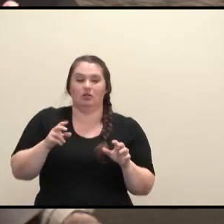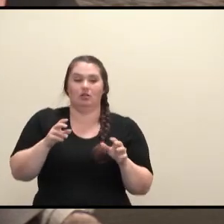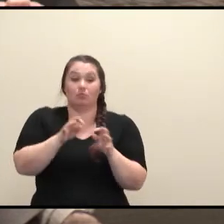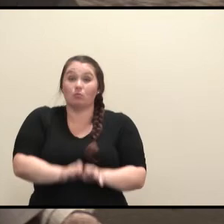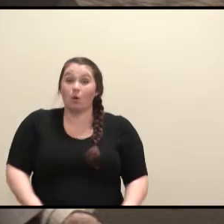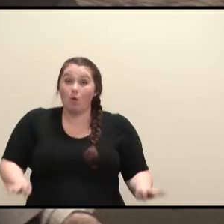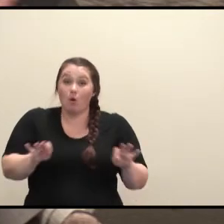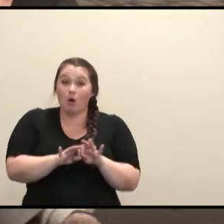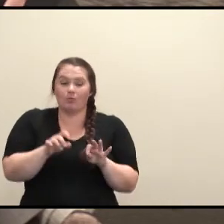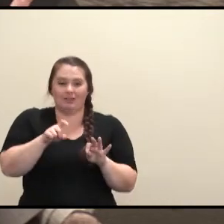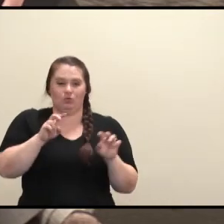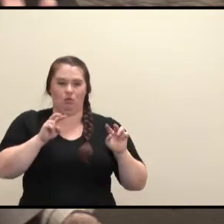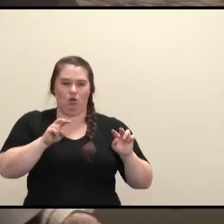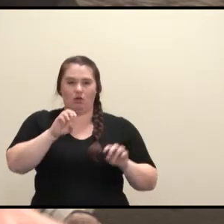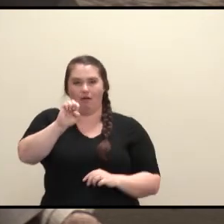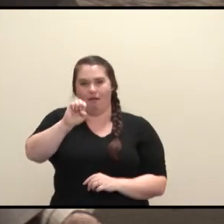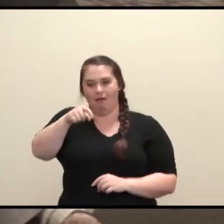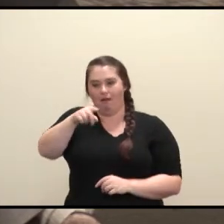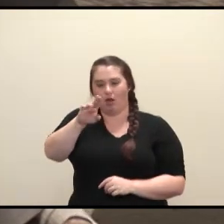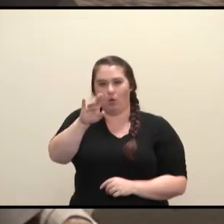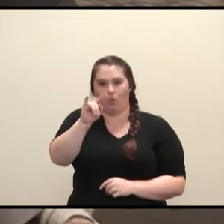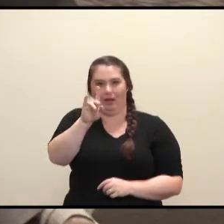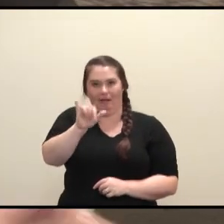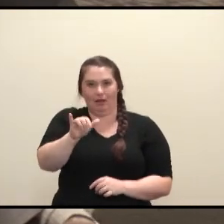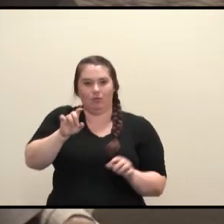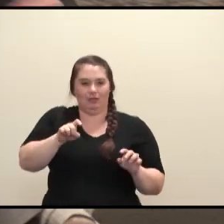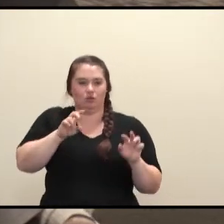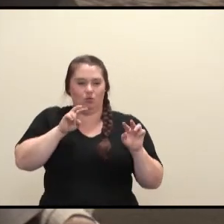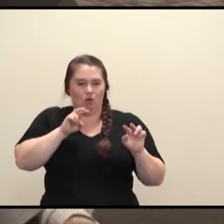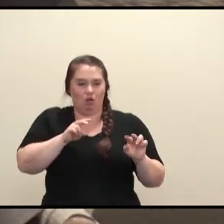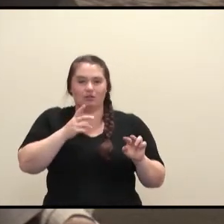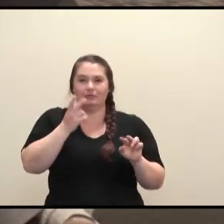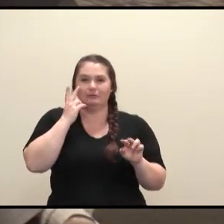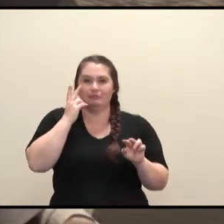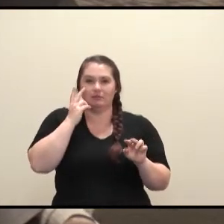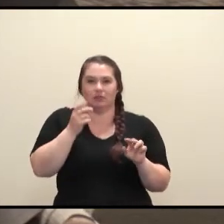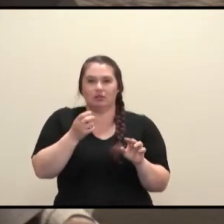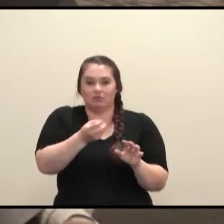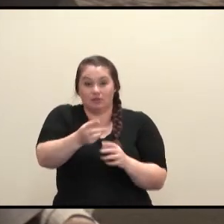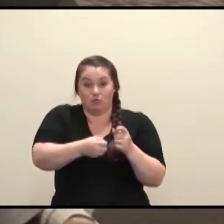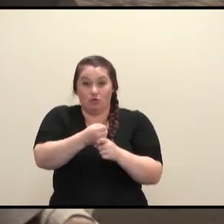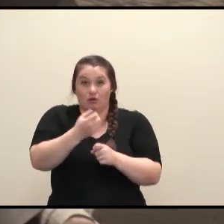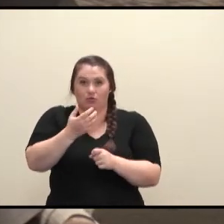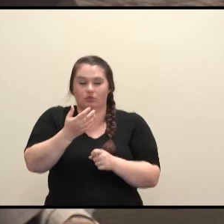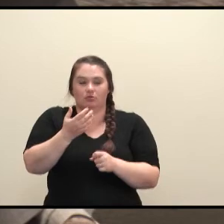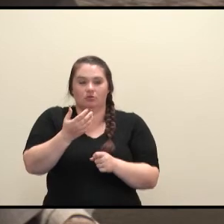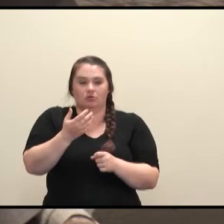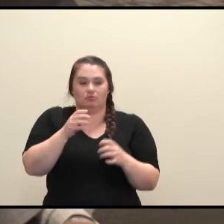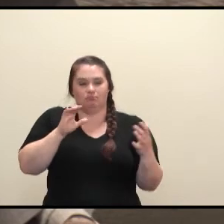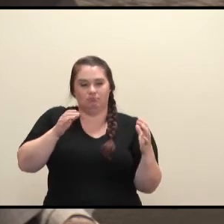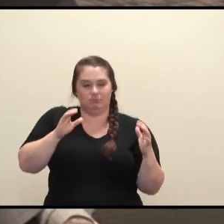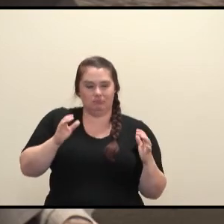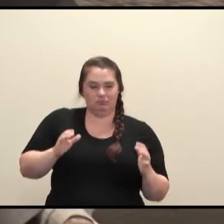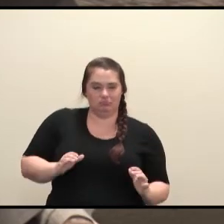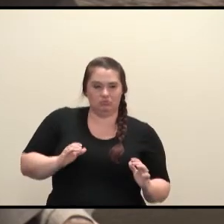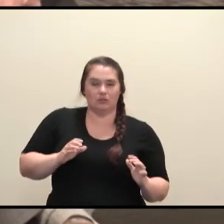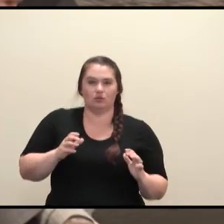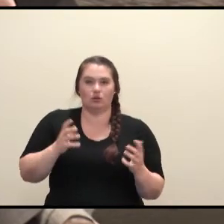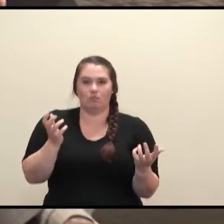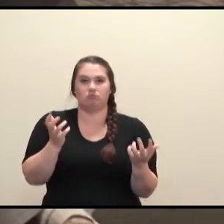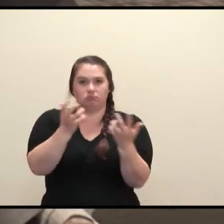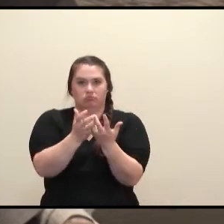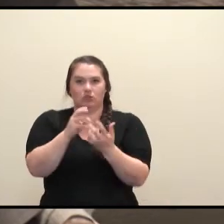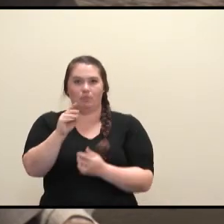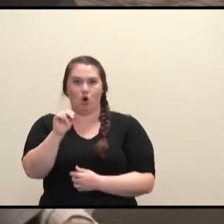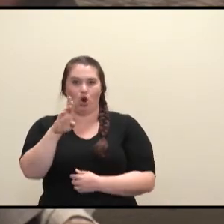looking at equity adjustments, and we've been looking at that the past couple of years to make sure that they are competitive and that they are staying competitive to market. So yes, we